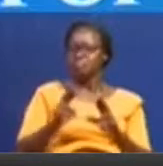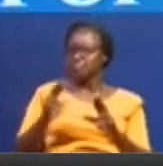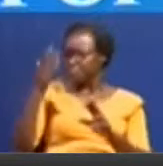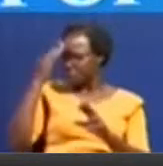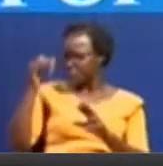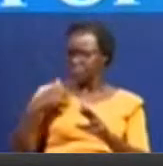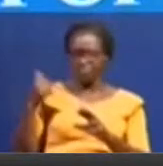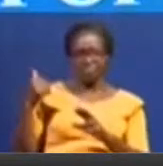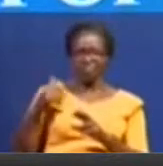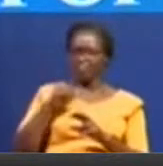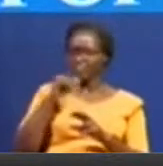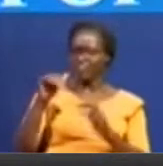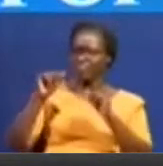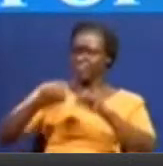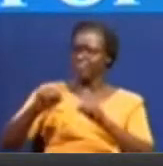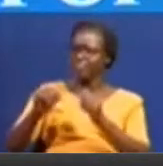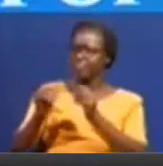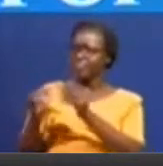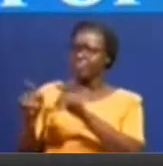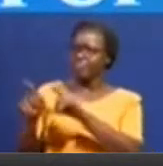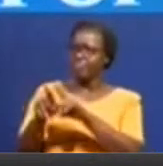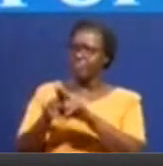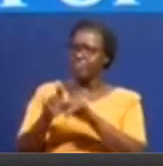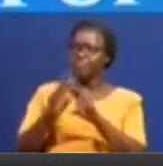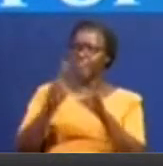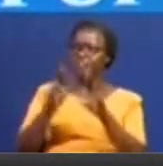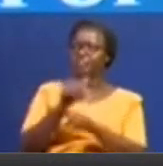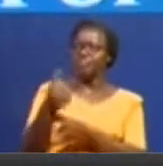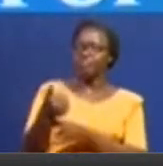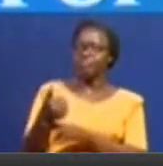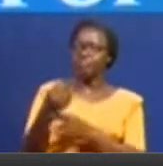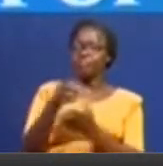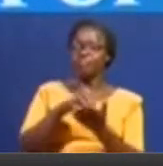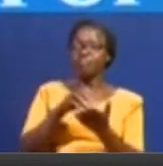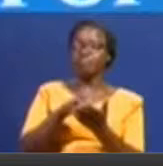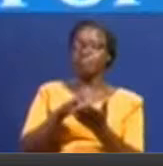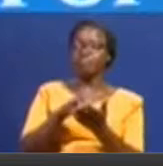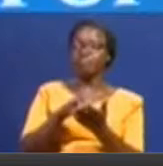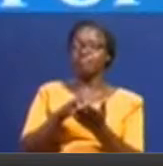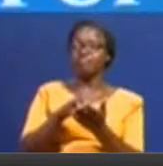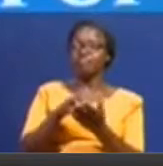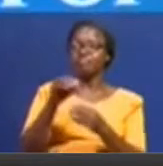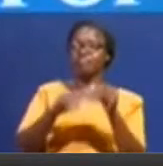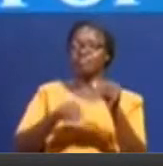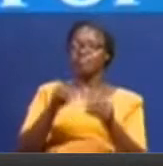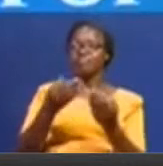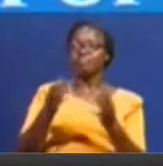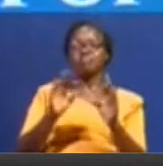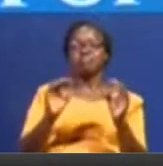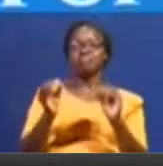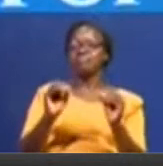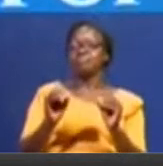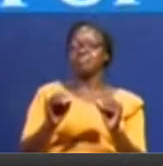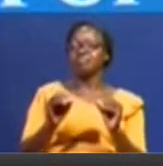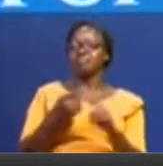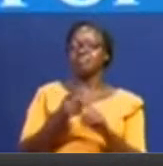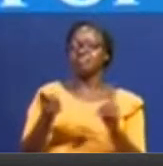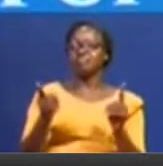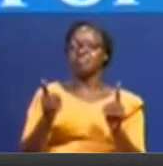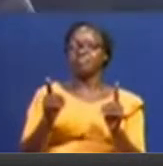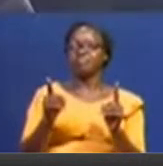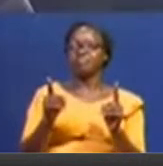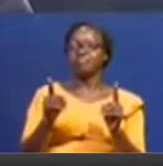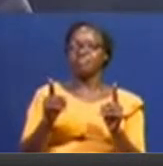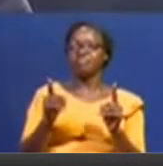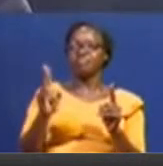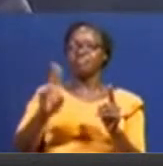why I don't agree that even the results presented in other situations, the elections were not free and fair. But unfortunately, there